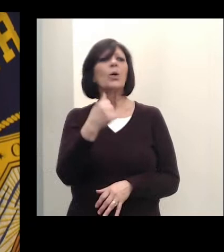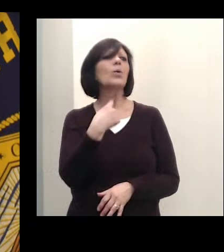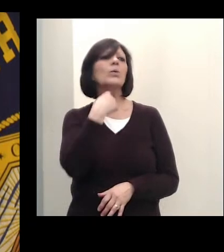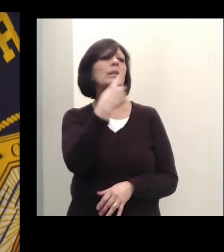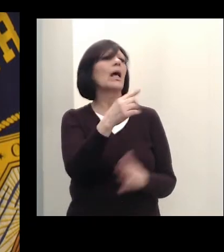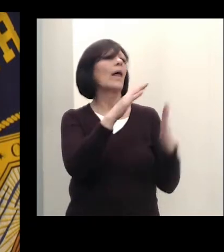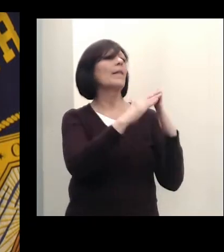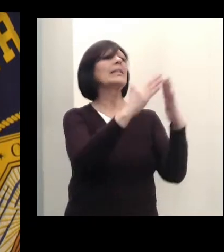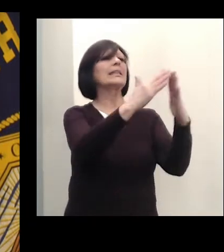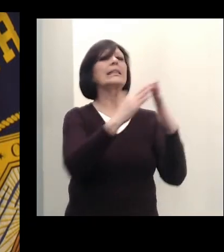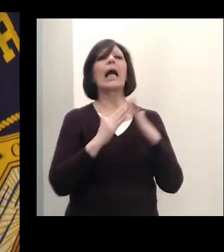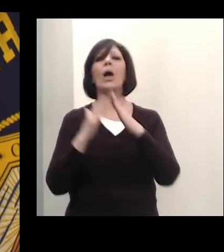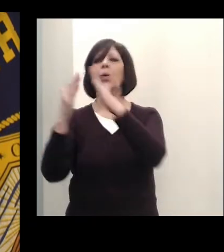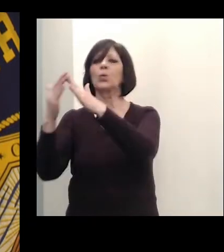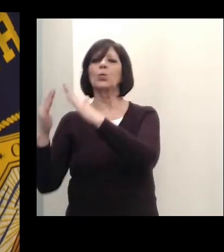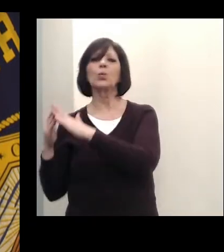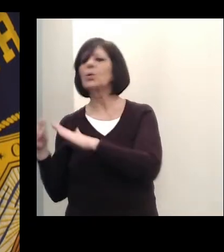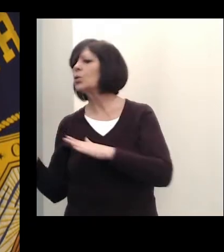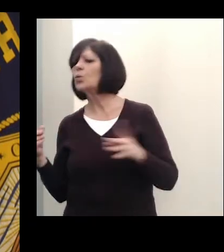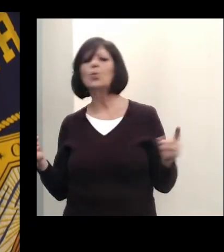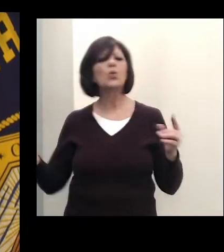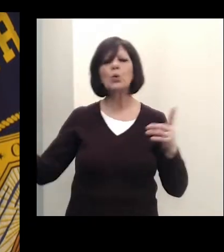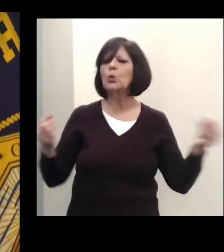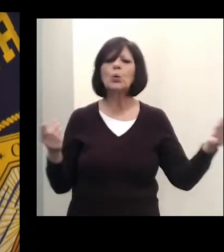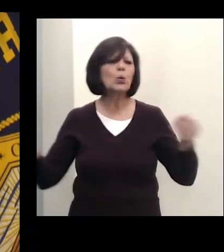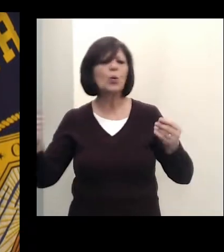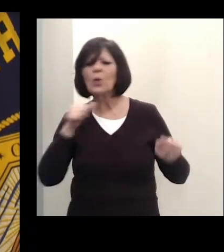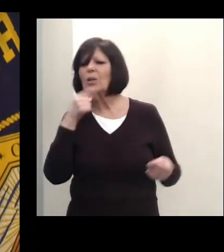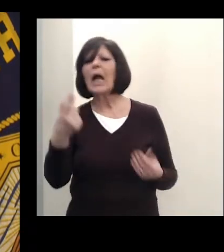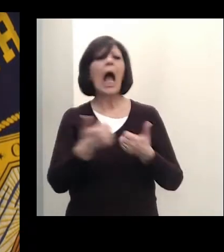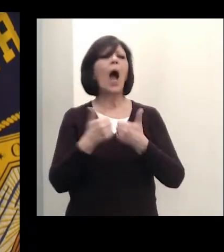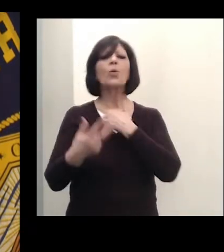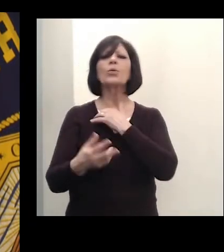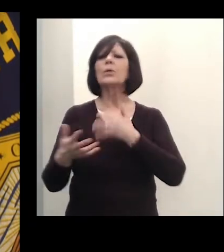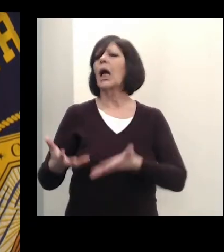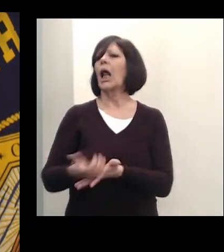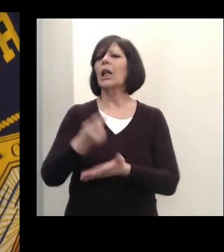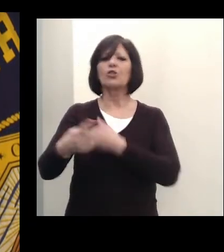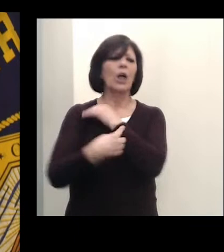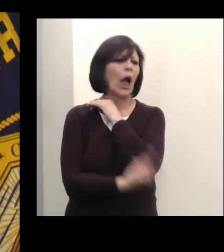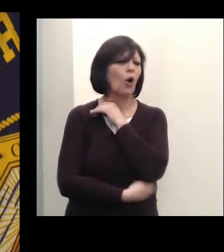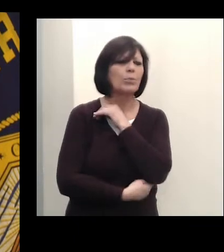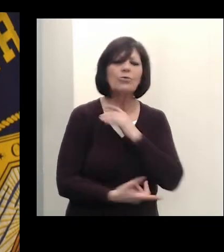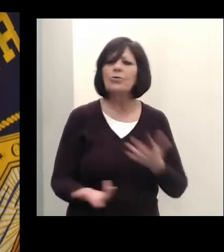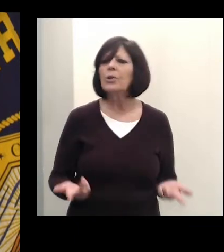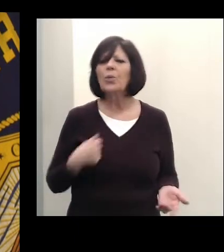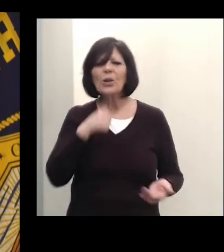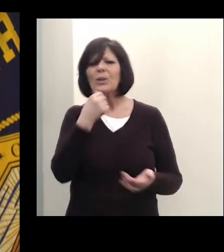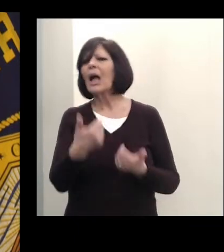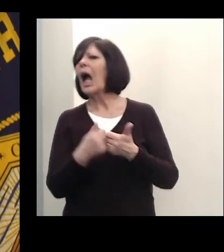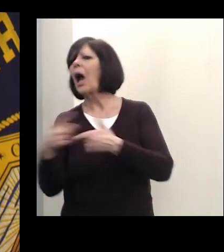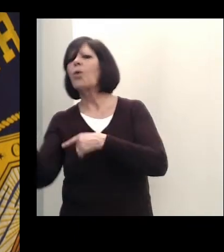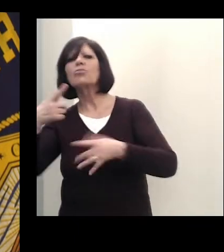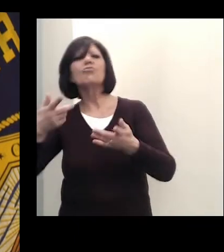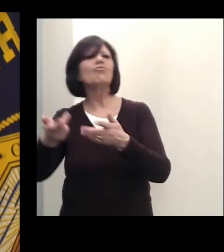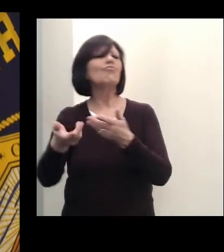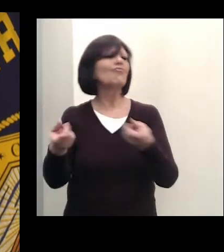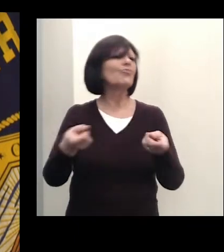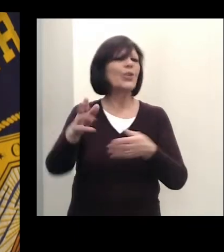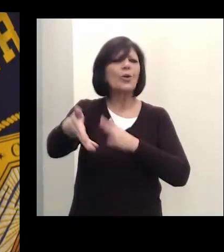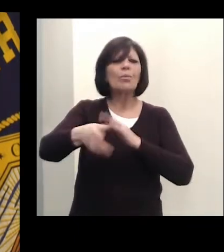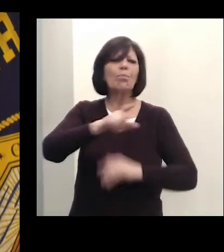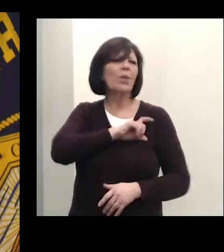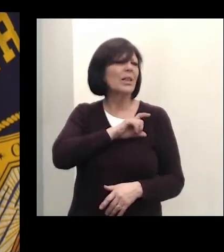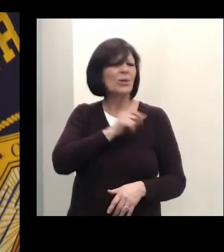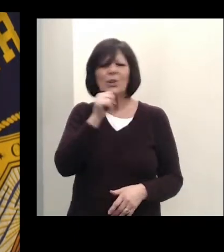villages, and cities how to do certain things. We don't tell them how to do garbage collection. We don't tell them how to do police protection. We don't tell them